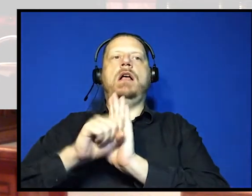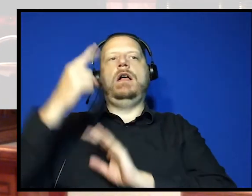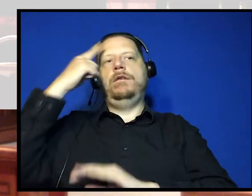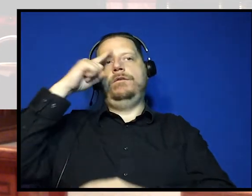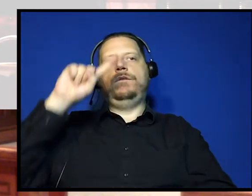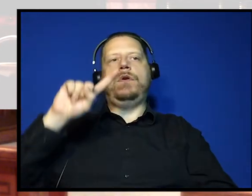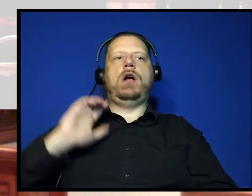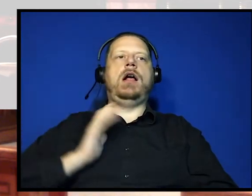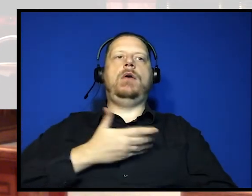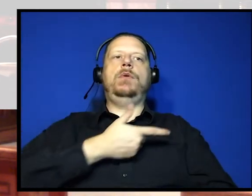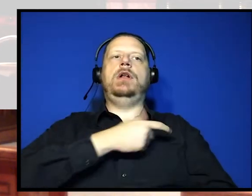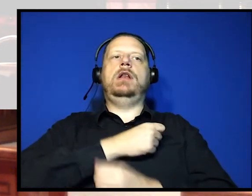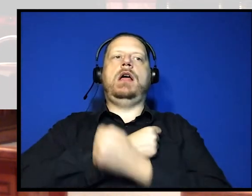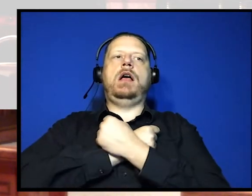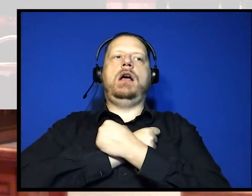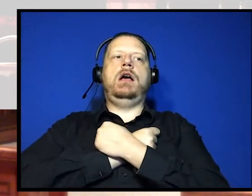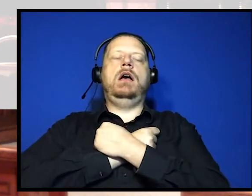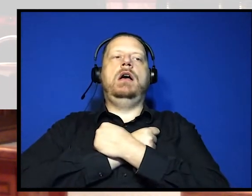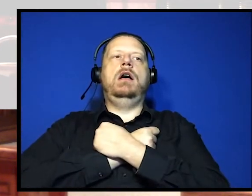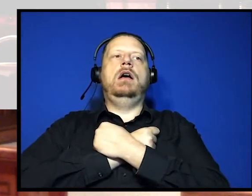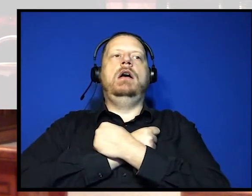a sign of our